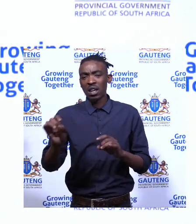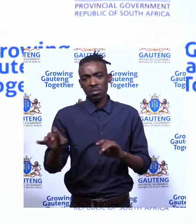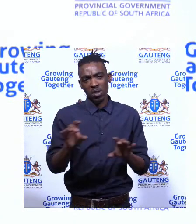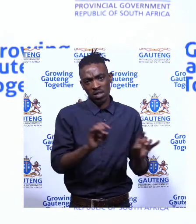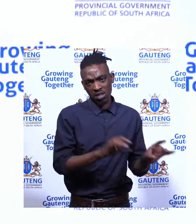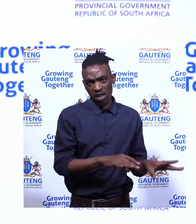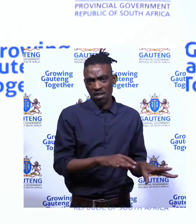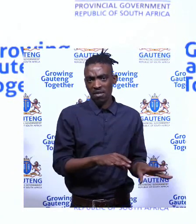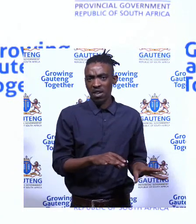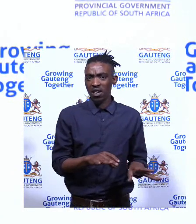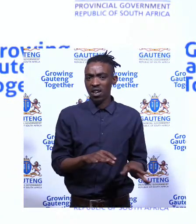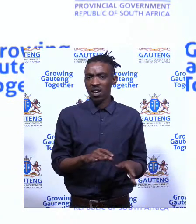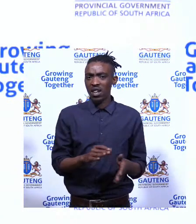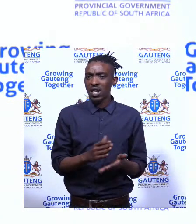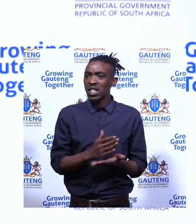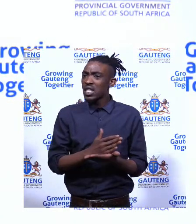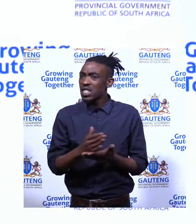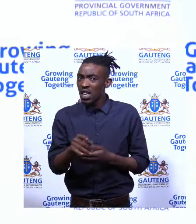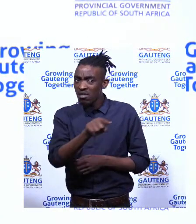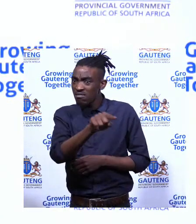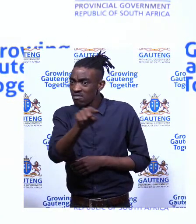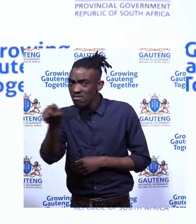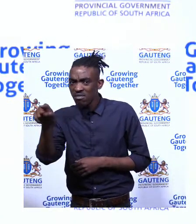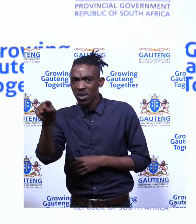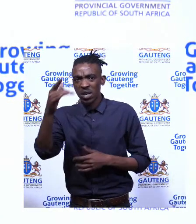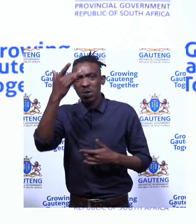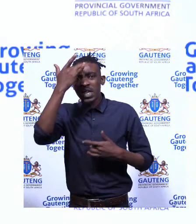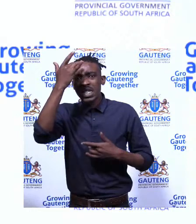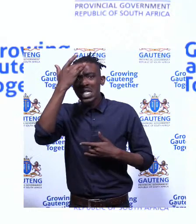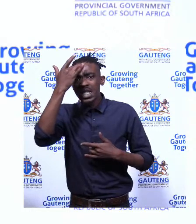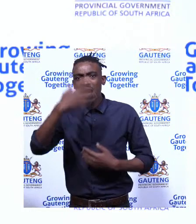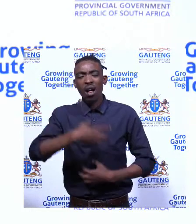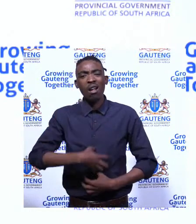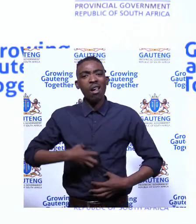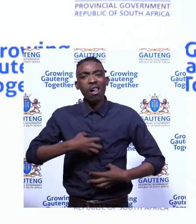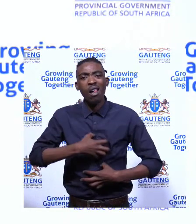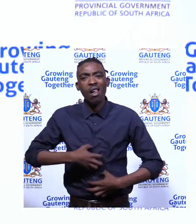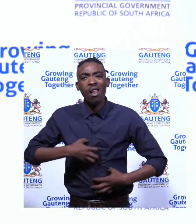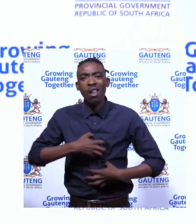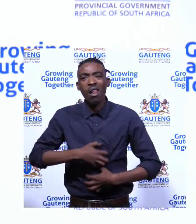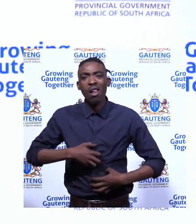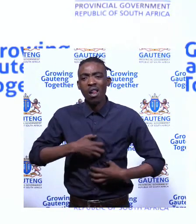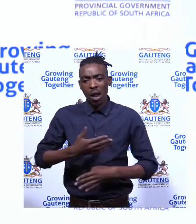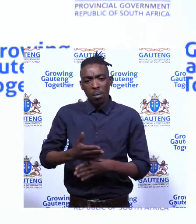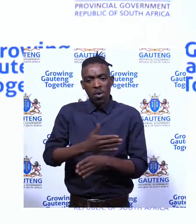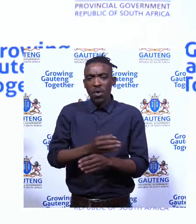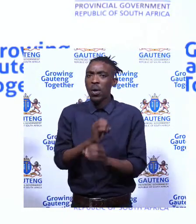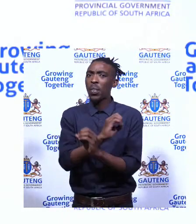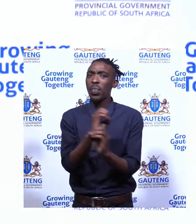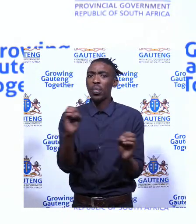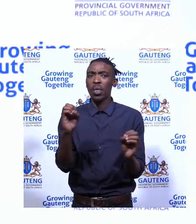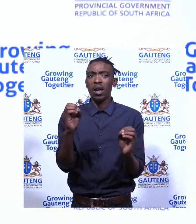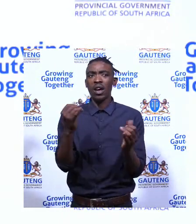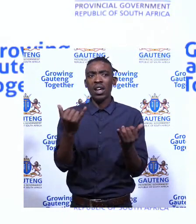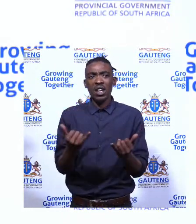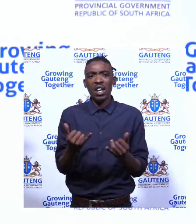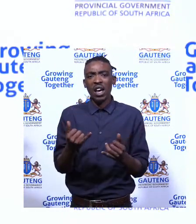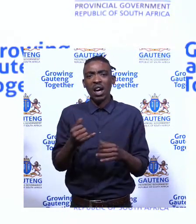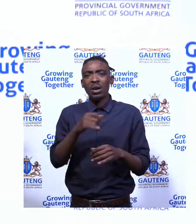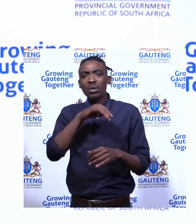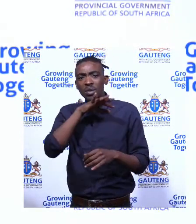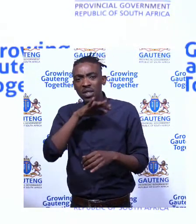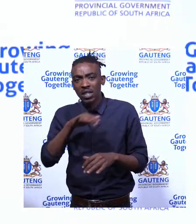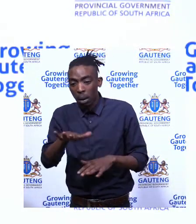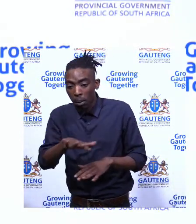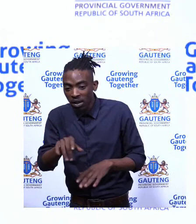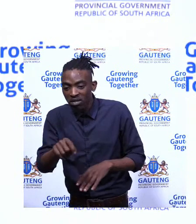struggling now and again from somewhere else with diarrhea, you do not have diarrhea? I want to leave you with another